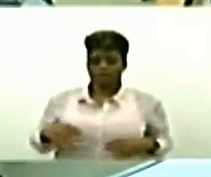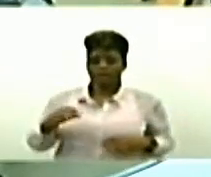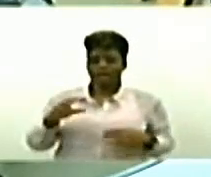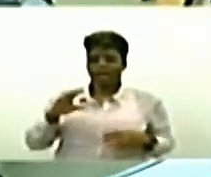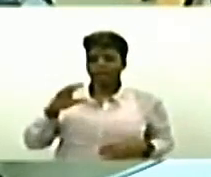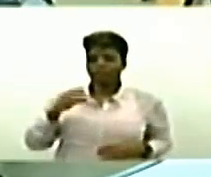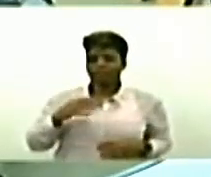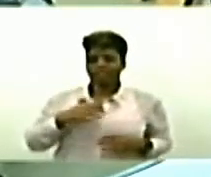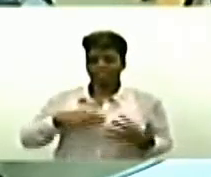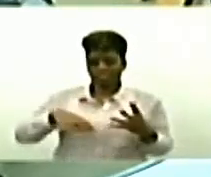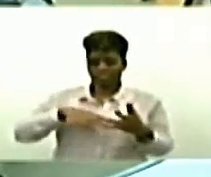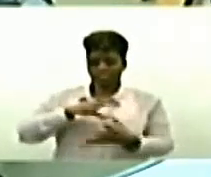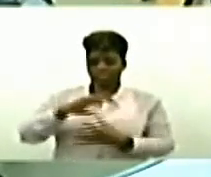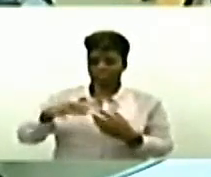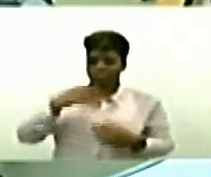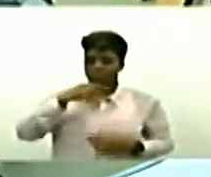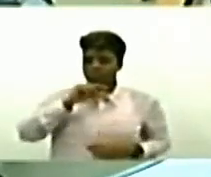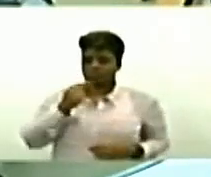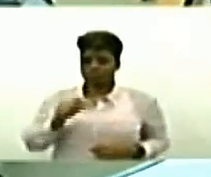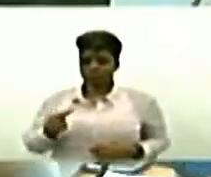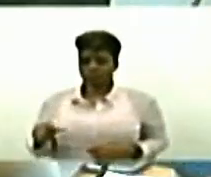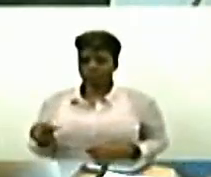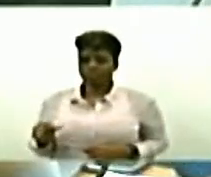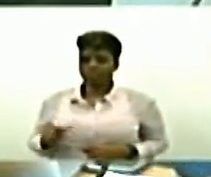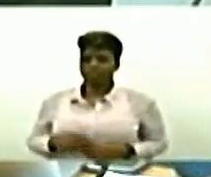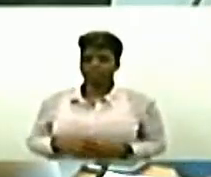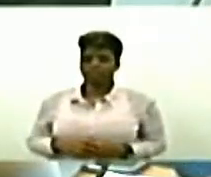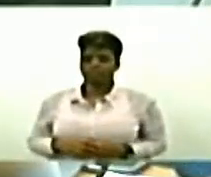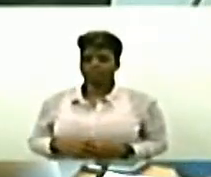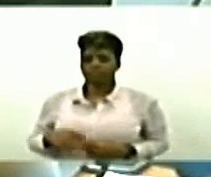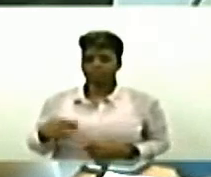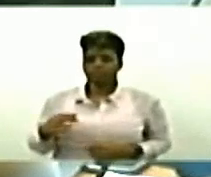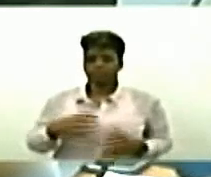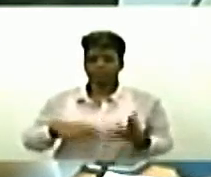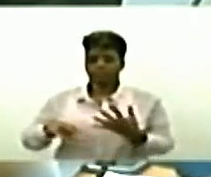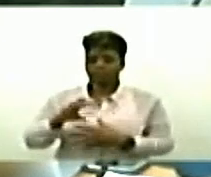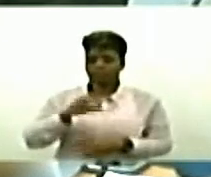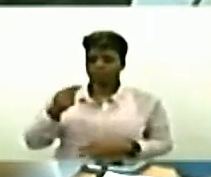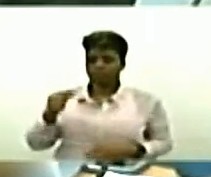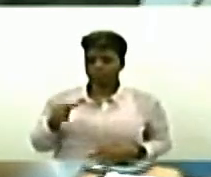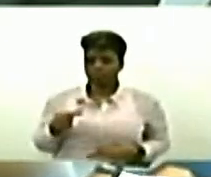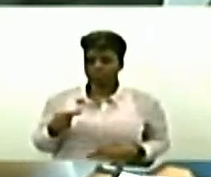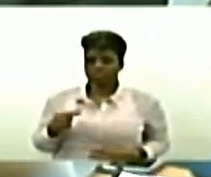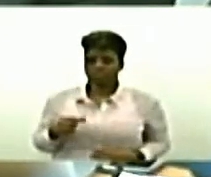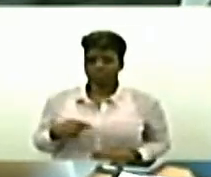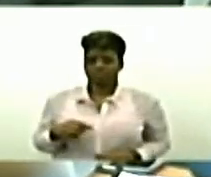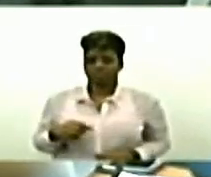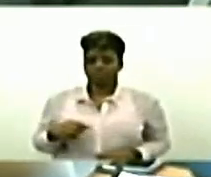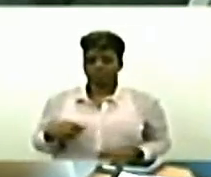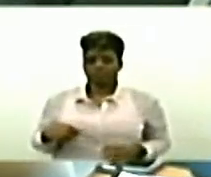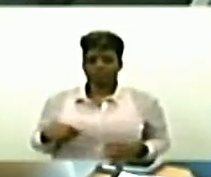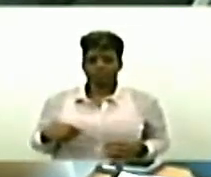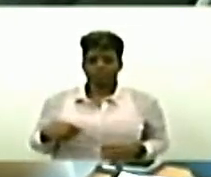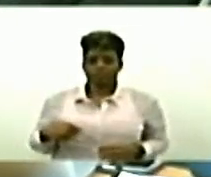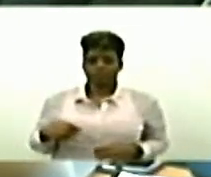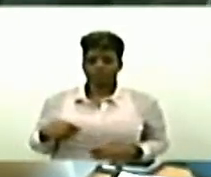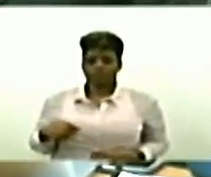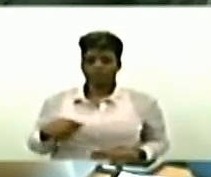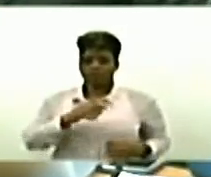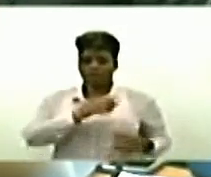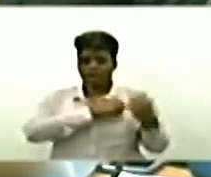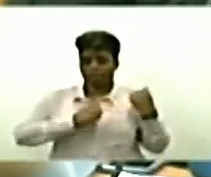not arrested, but they can take it off for you. So make sure you have extra clothing. But, yeah, again,